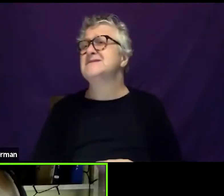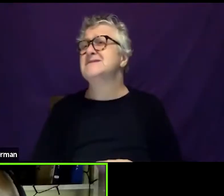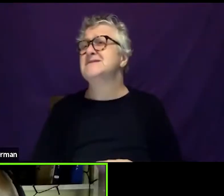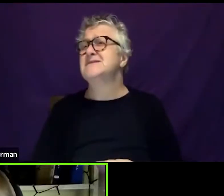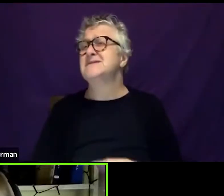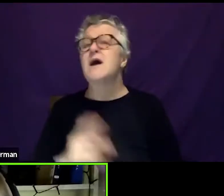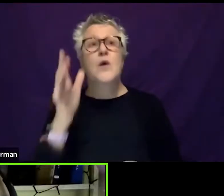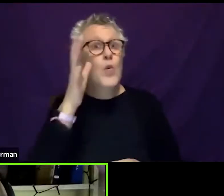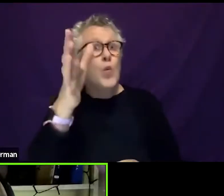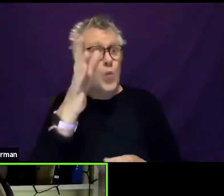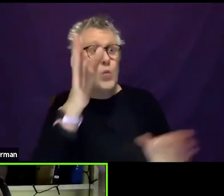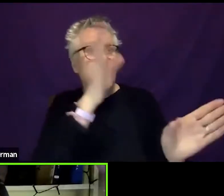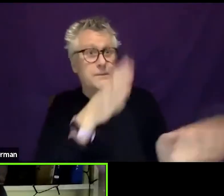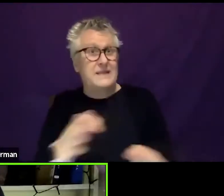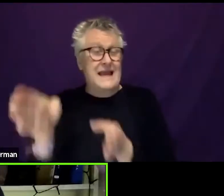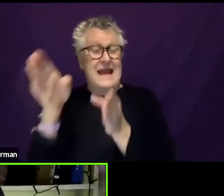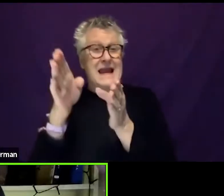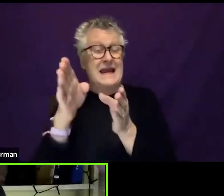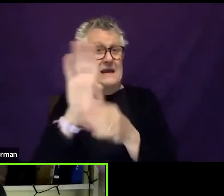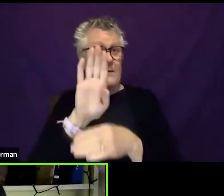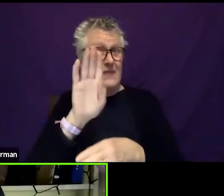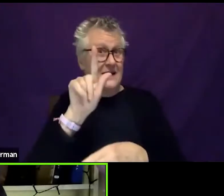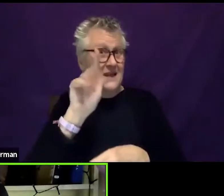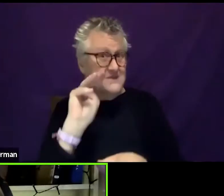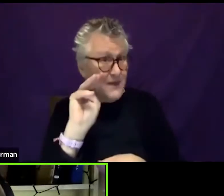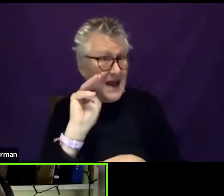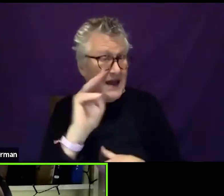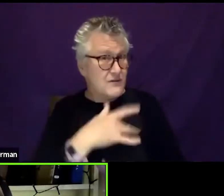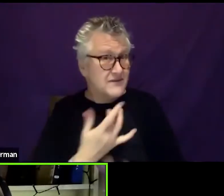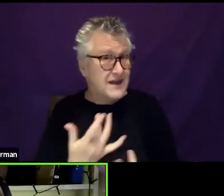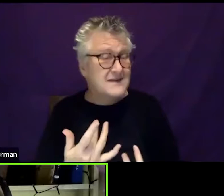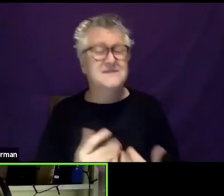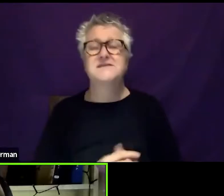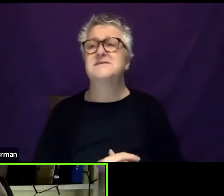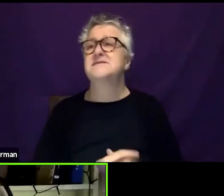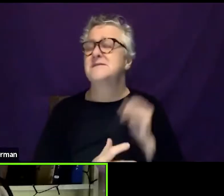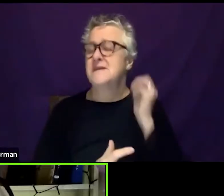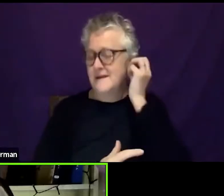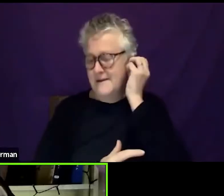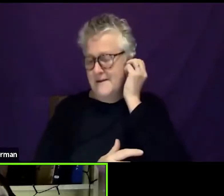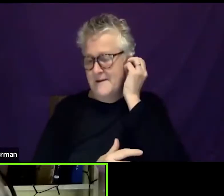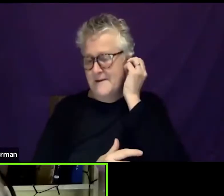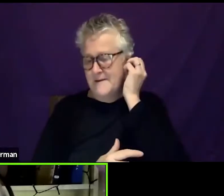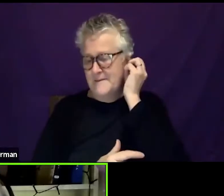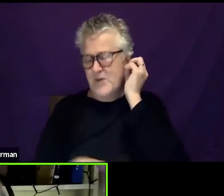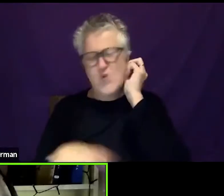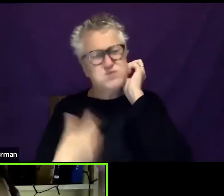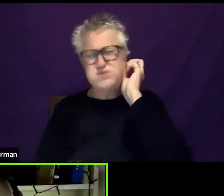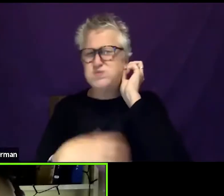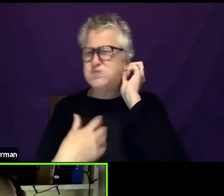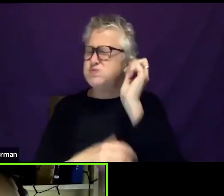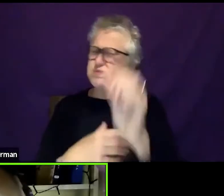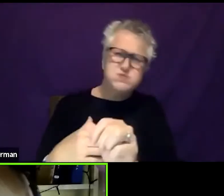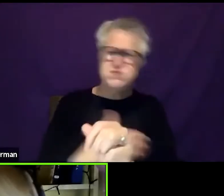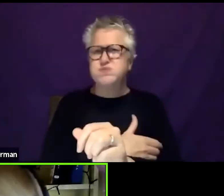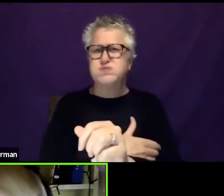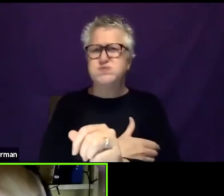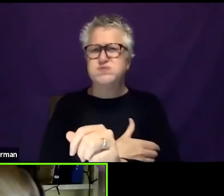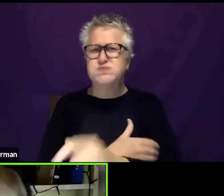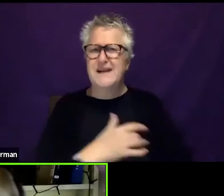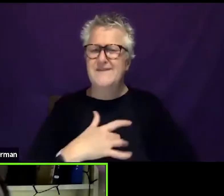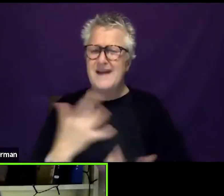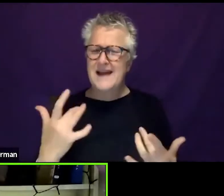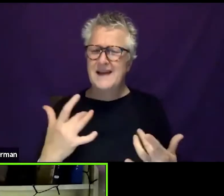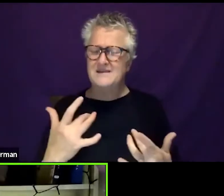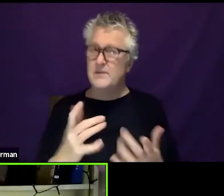event. So yeah, it's been a really empowering experience. It's been a lot of hard work. We've